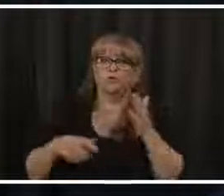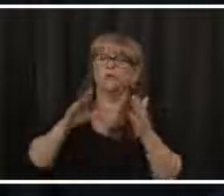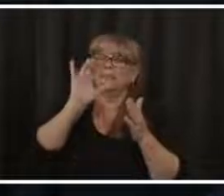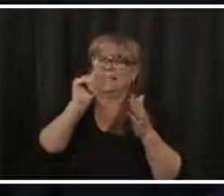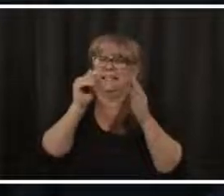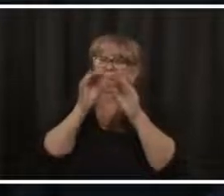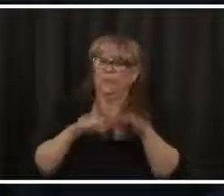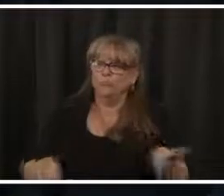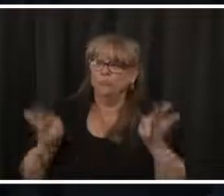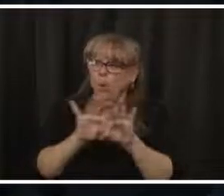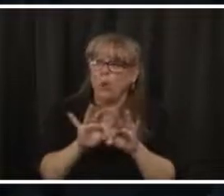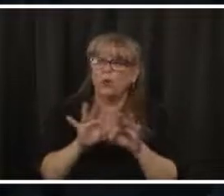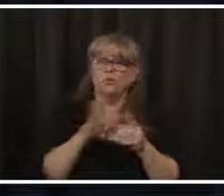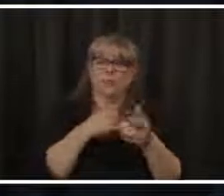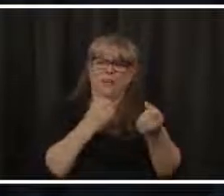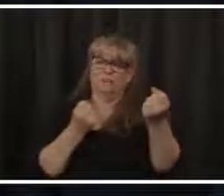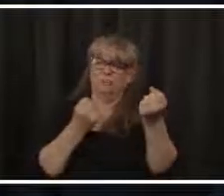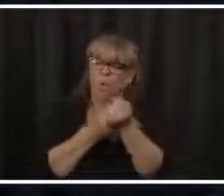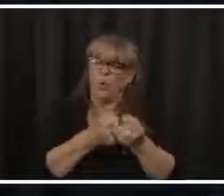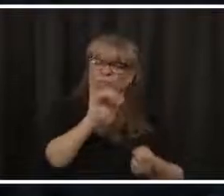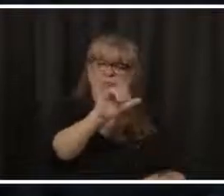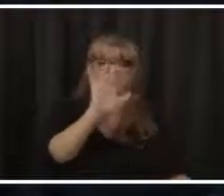it.